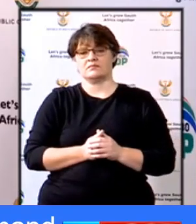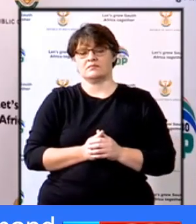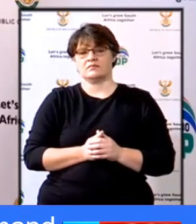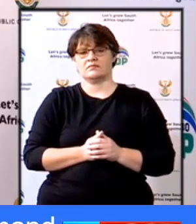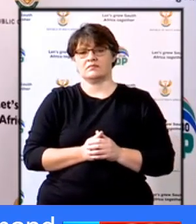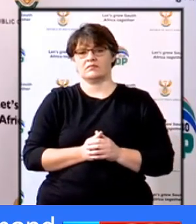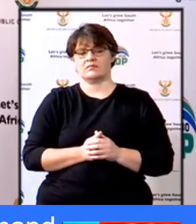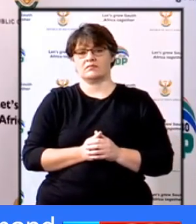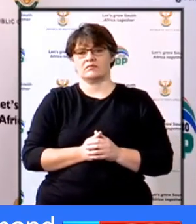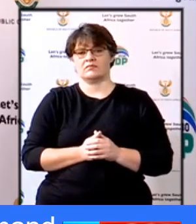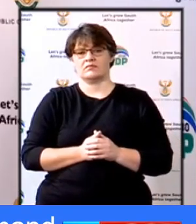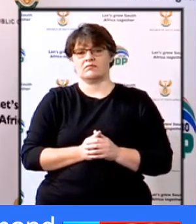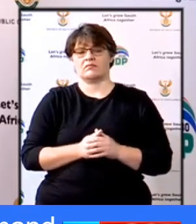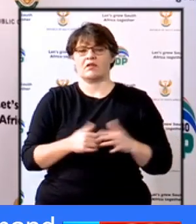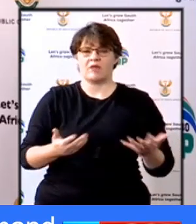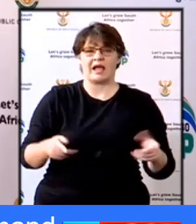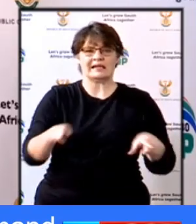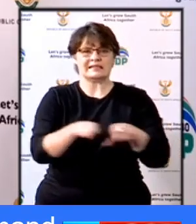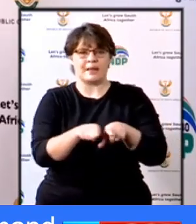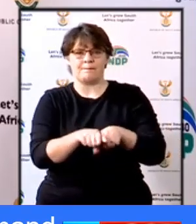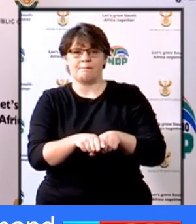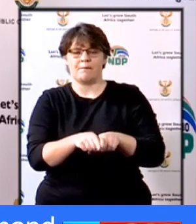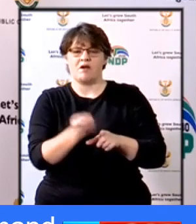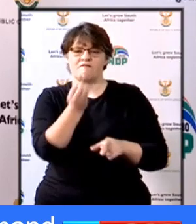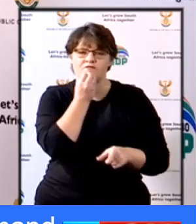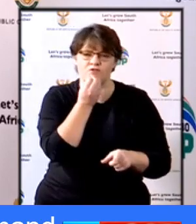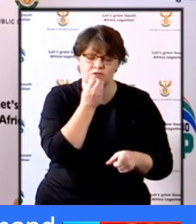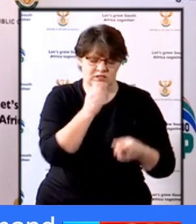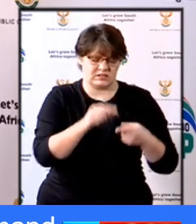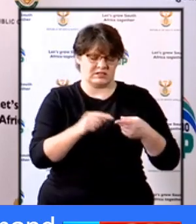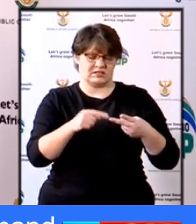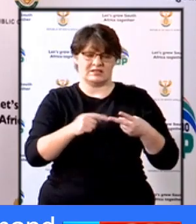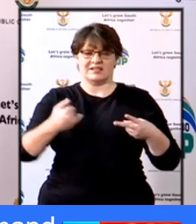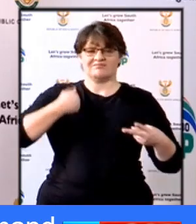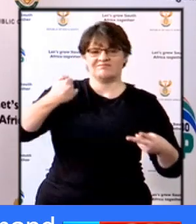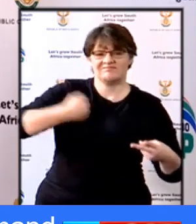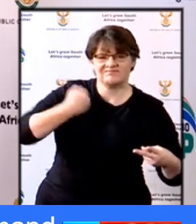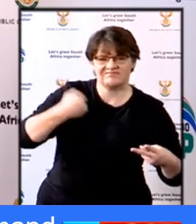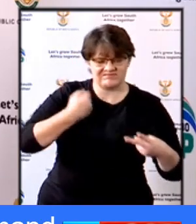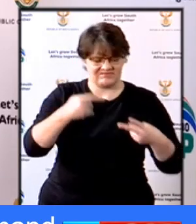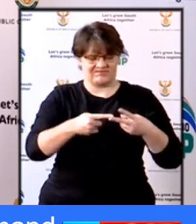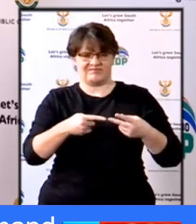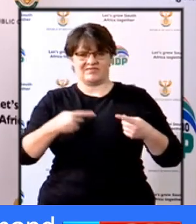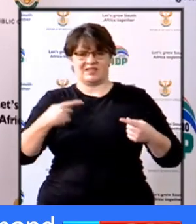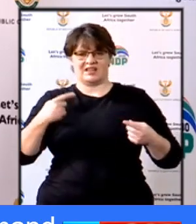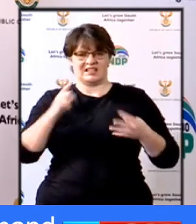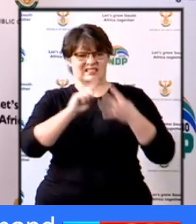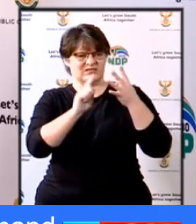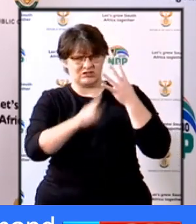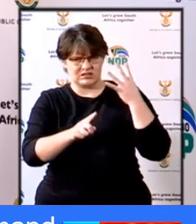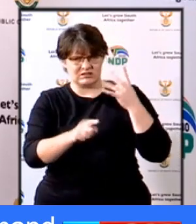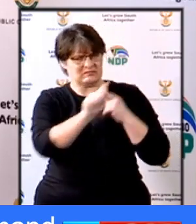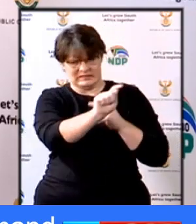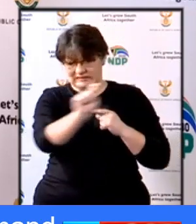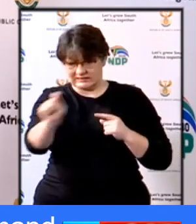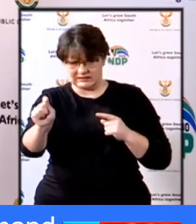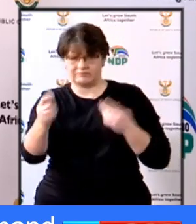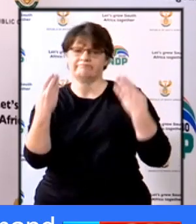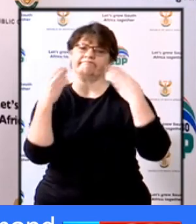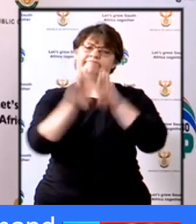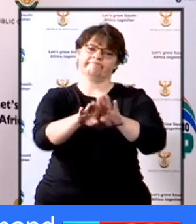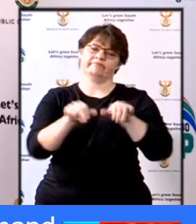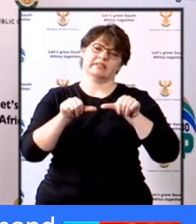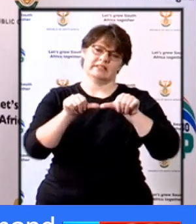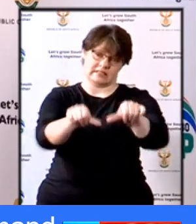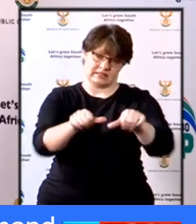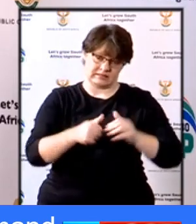consumption places for food, entertainment and recreation will remain closed.